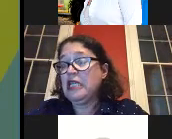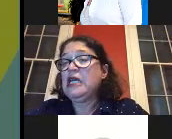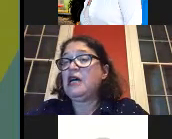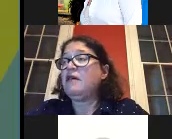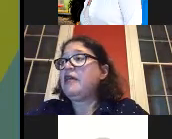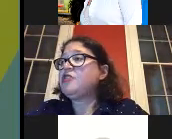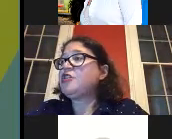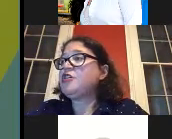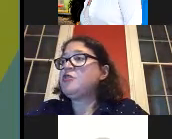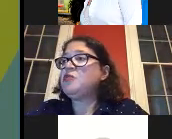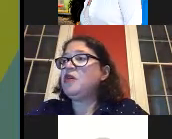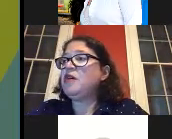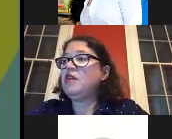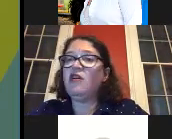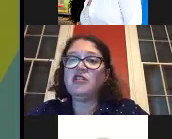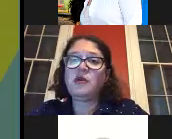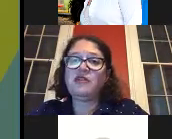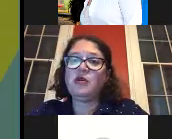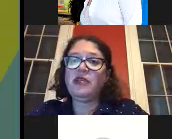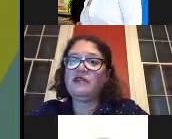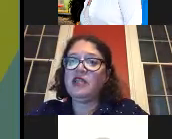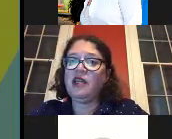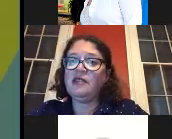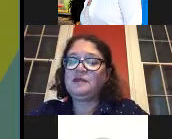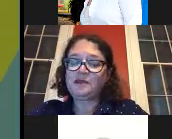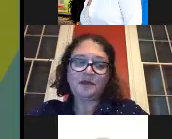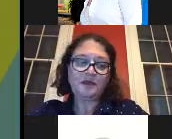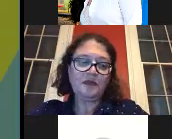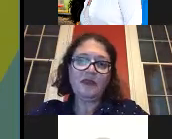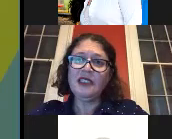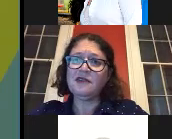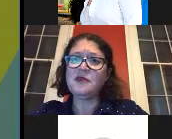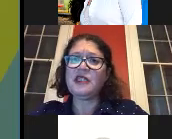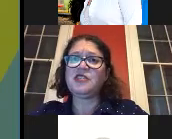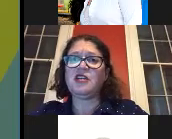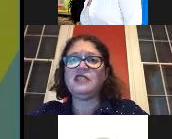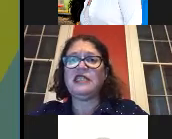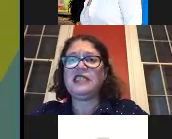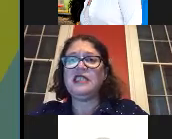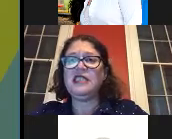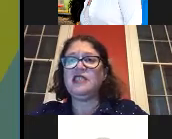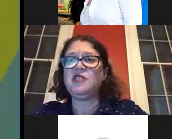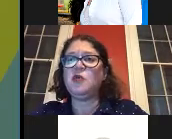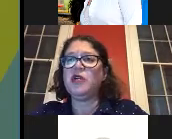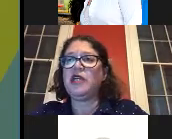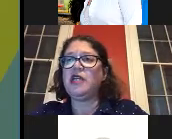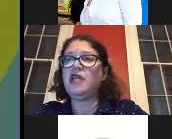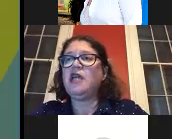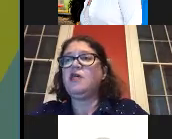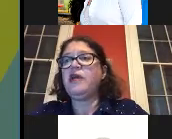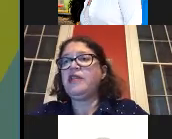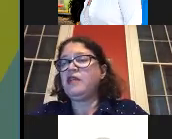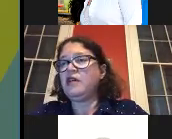emergency. And so a large part of what we have done in response to COVID-19 is